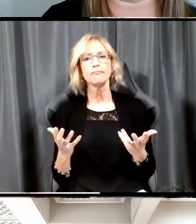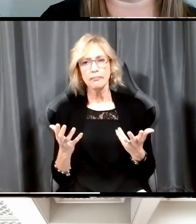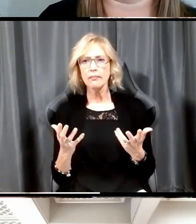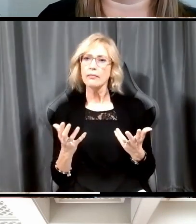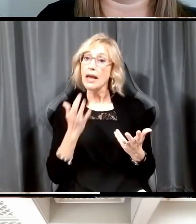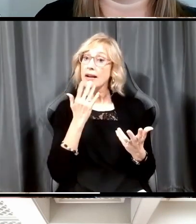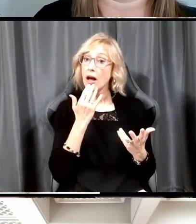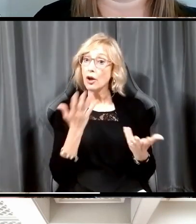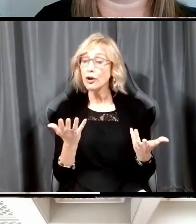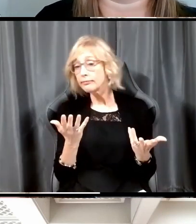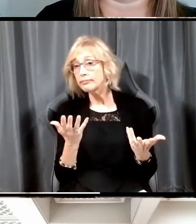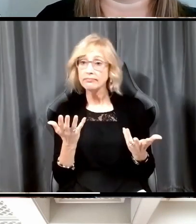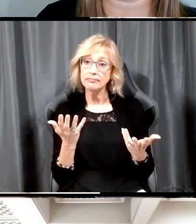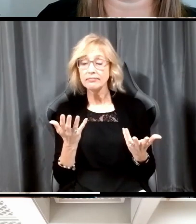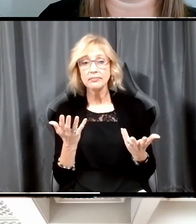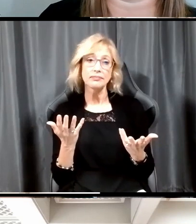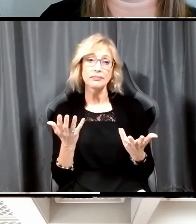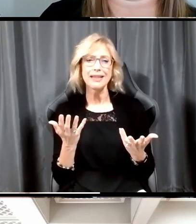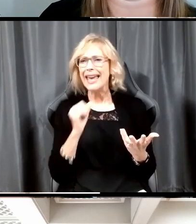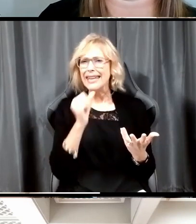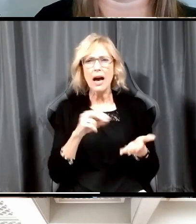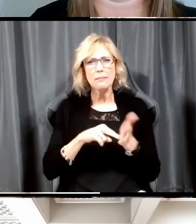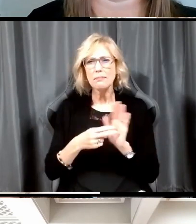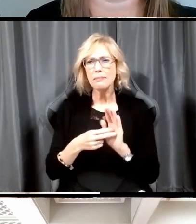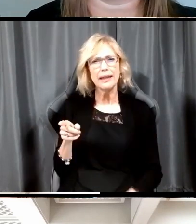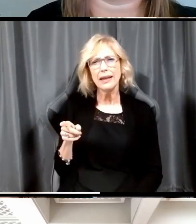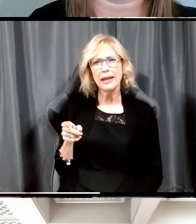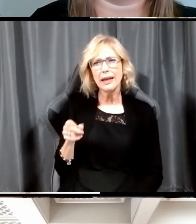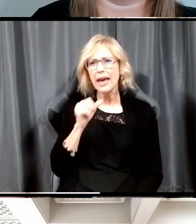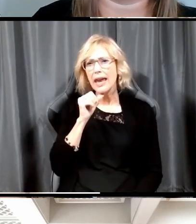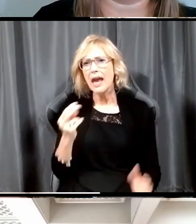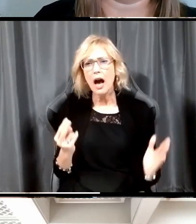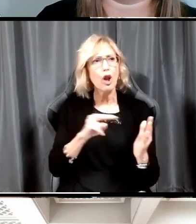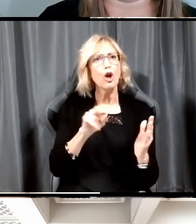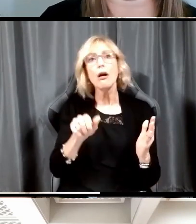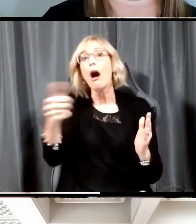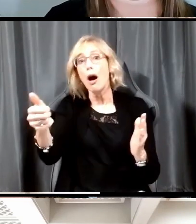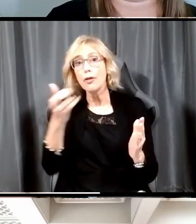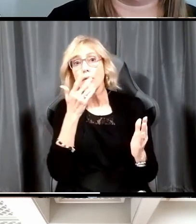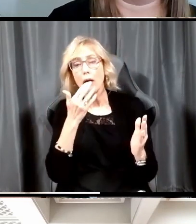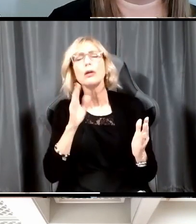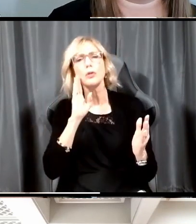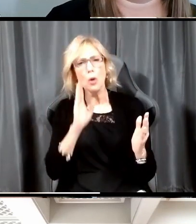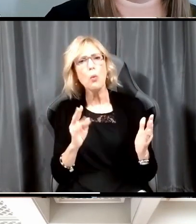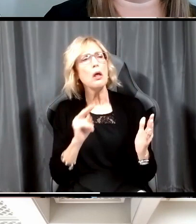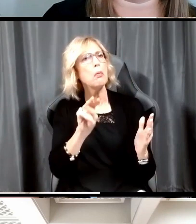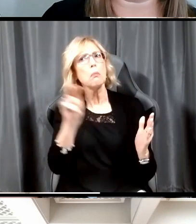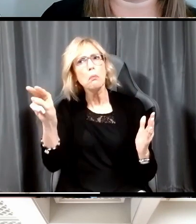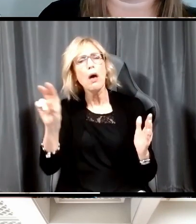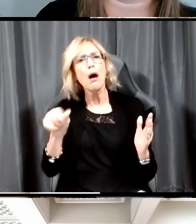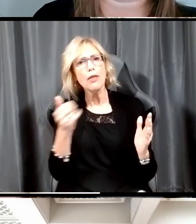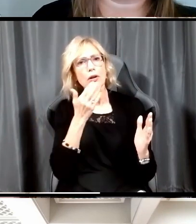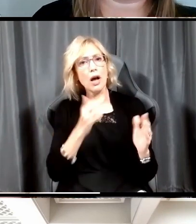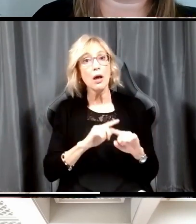color is more or less, not to say that the child is not going to look at other colors. They will look at other colors, but when we